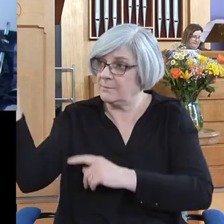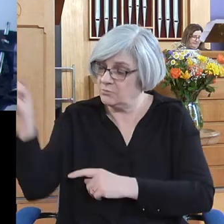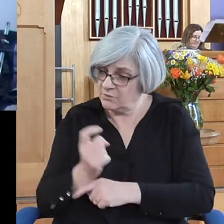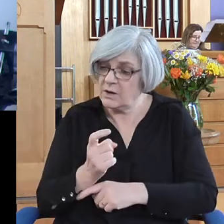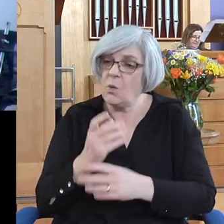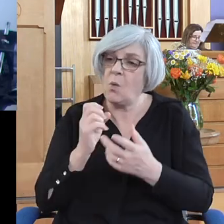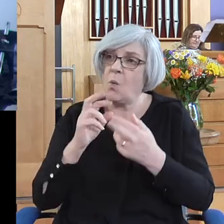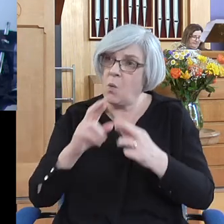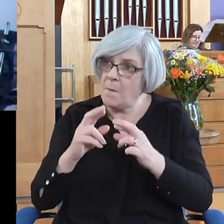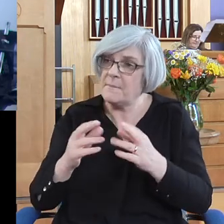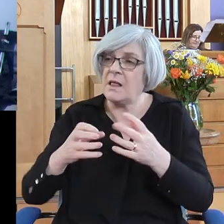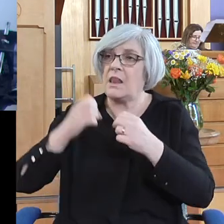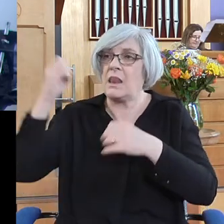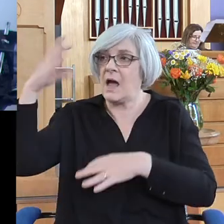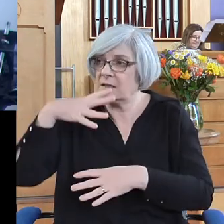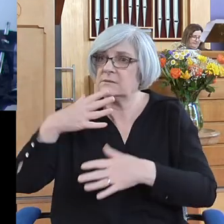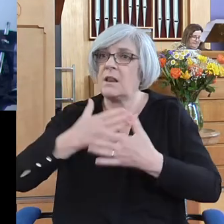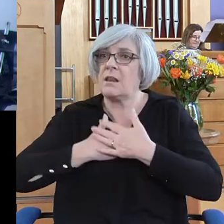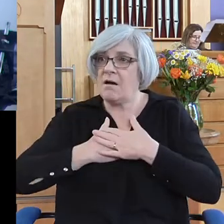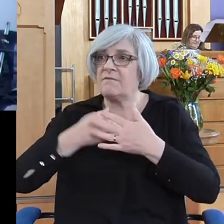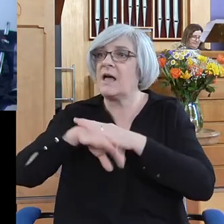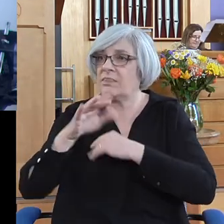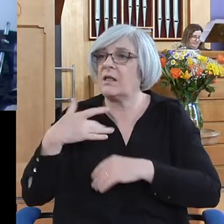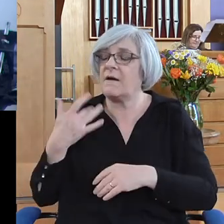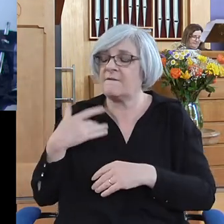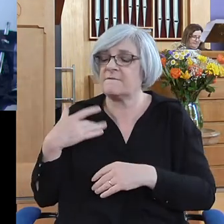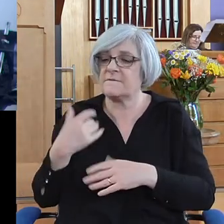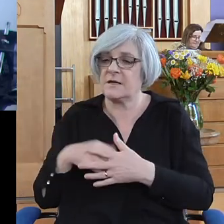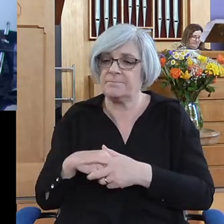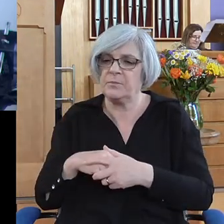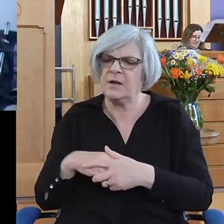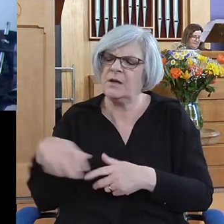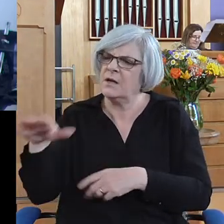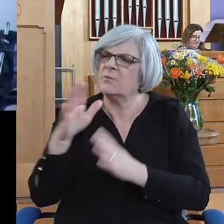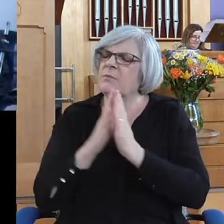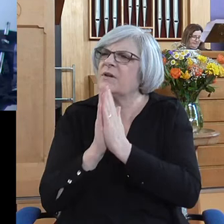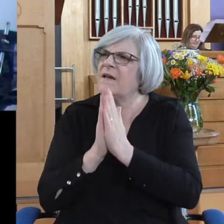joy into their lives. We pray for those countries